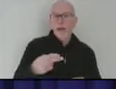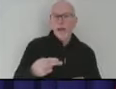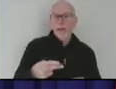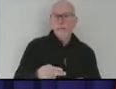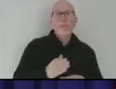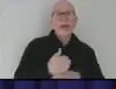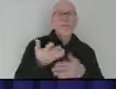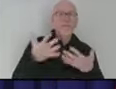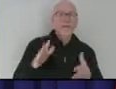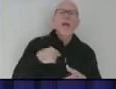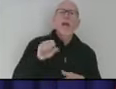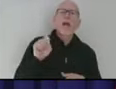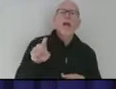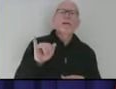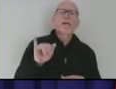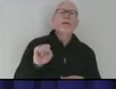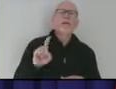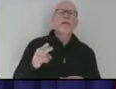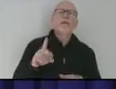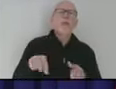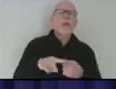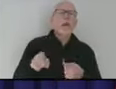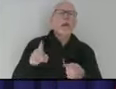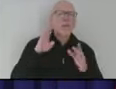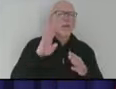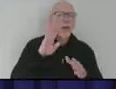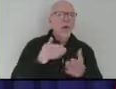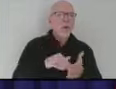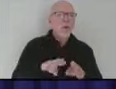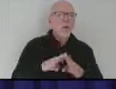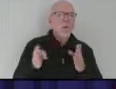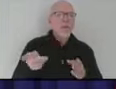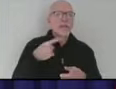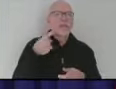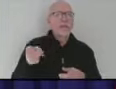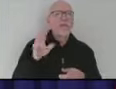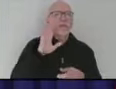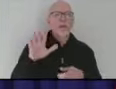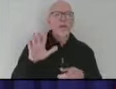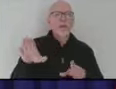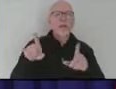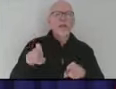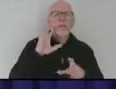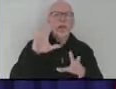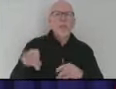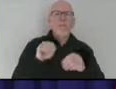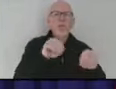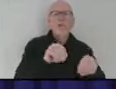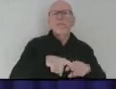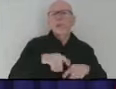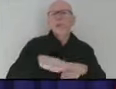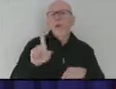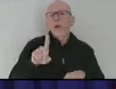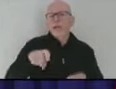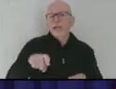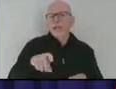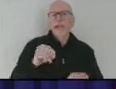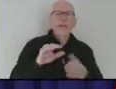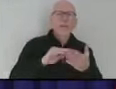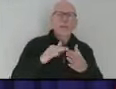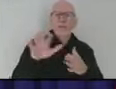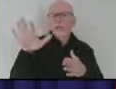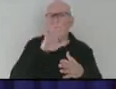I asked the ISDH about when they expected to reopen this clinic, and I was told they moved their testing operations based on need and input from communities, so